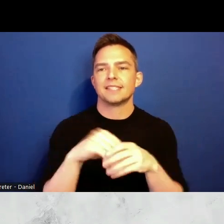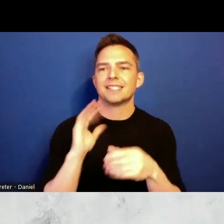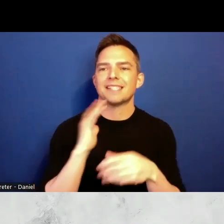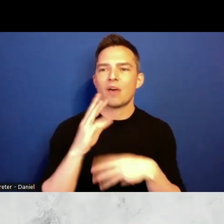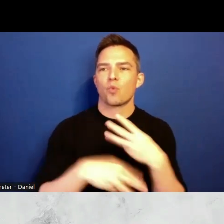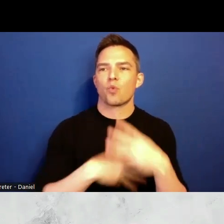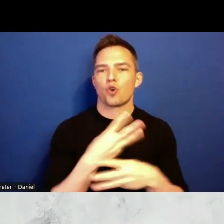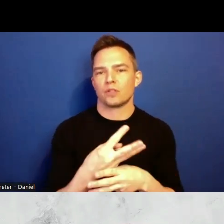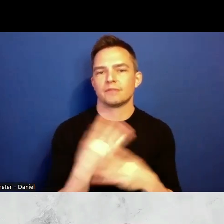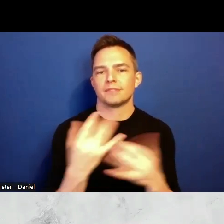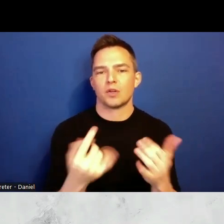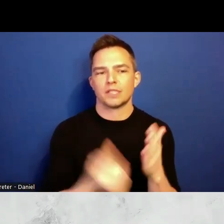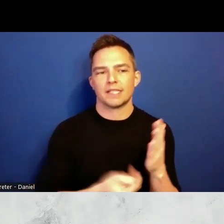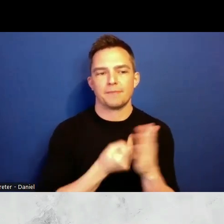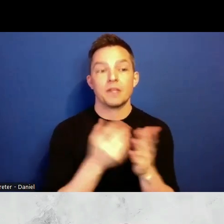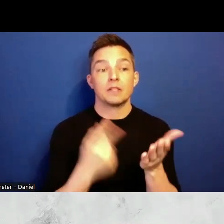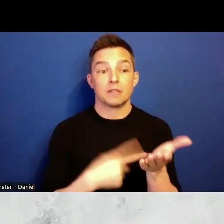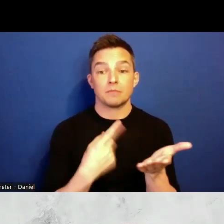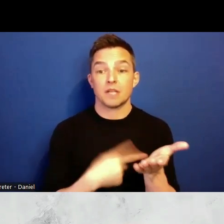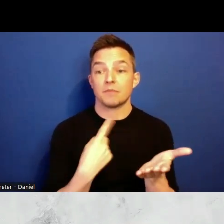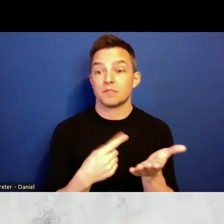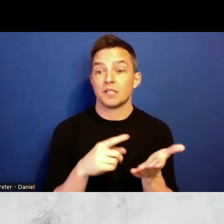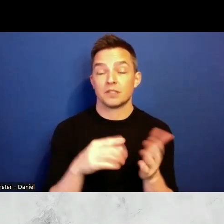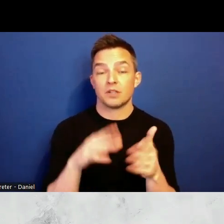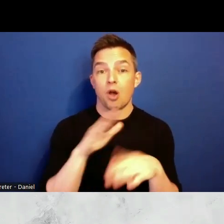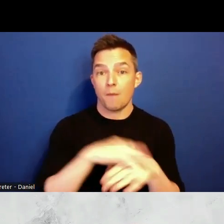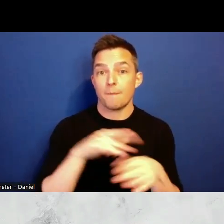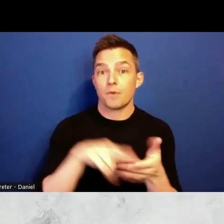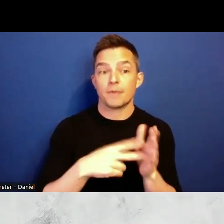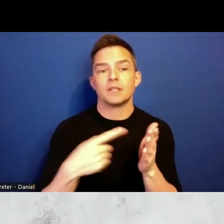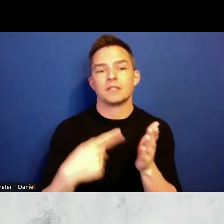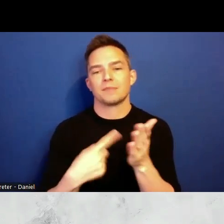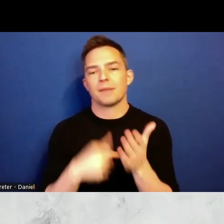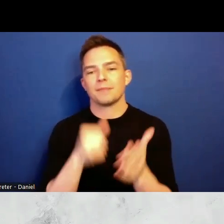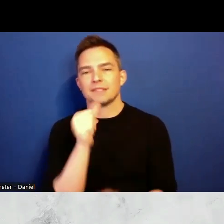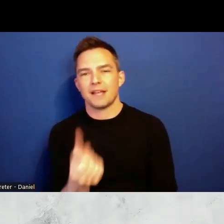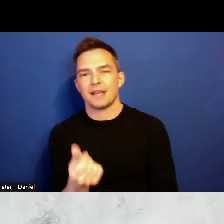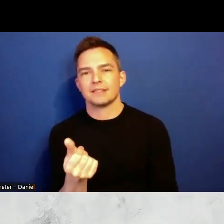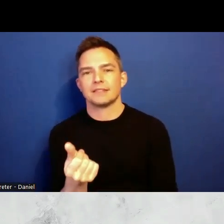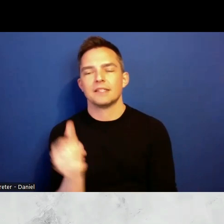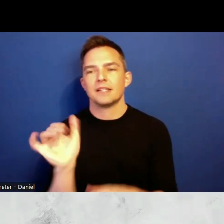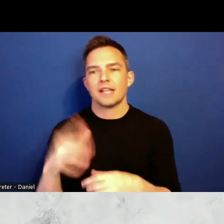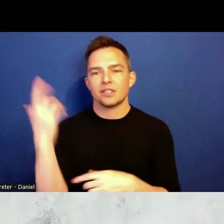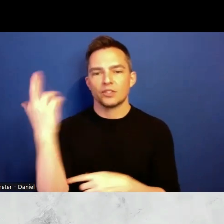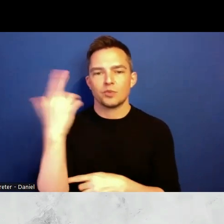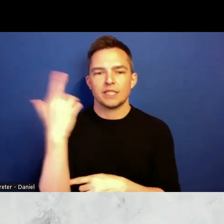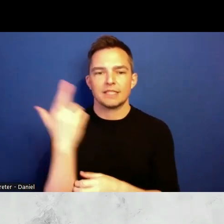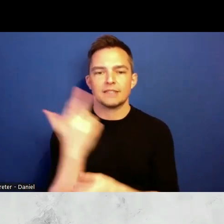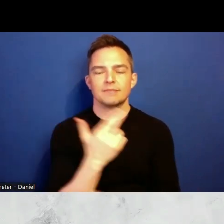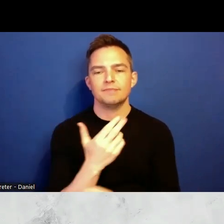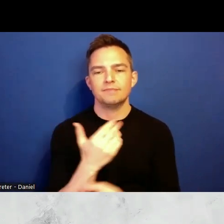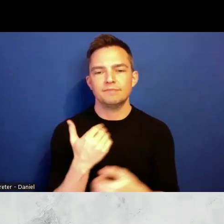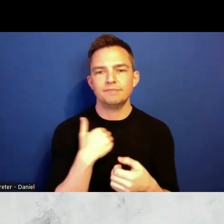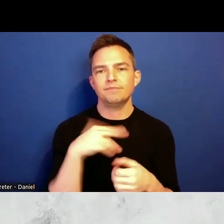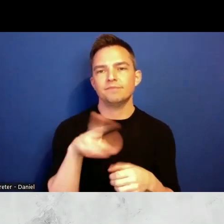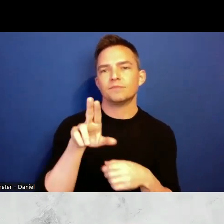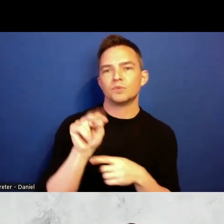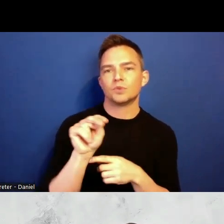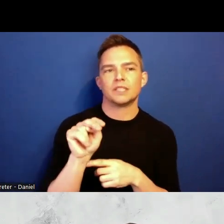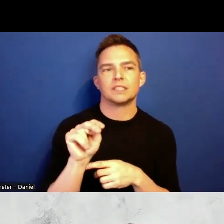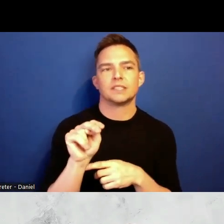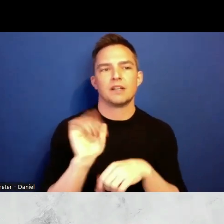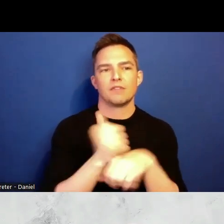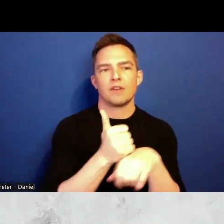world. Sometimes it's intentional and sometimes it's unintentional. And that's why I have the UN framed